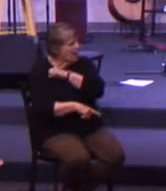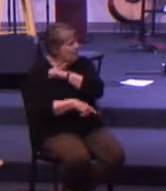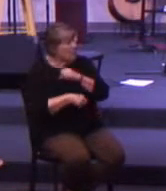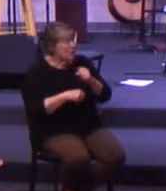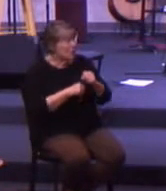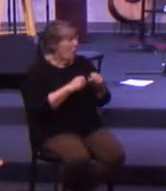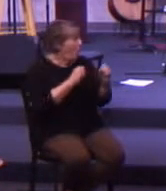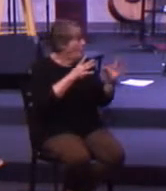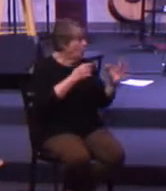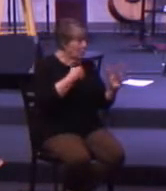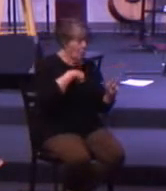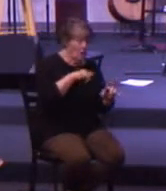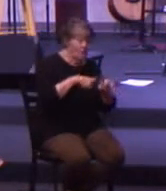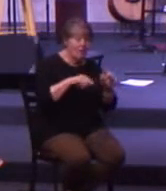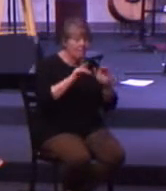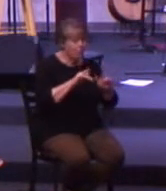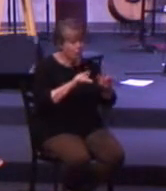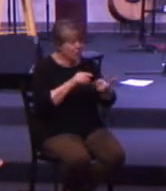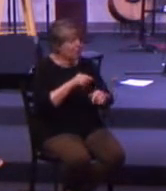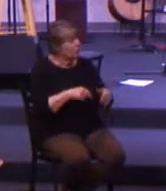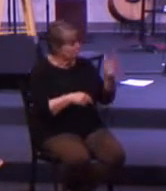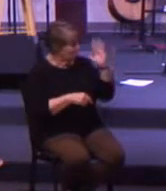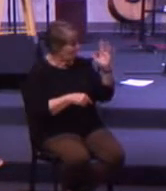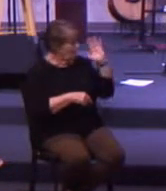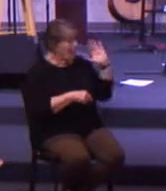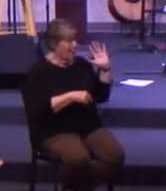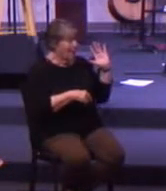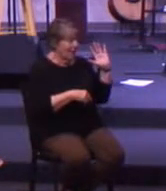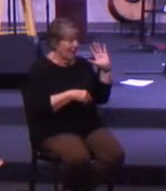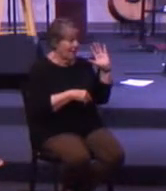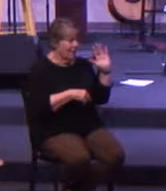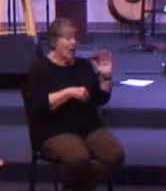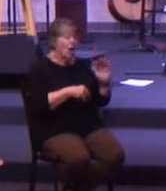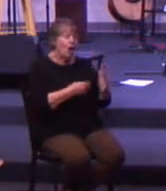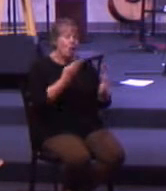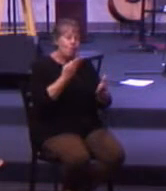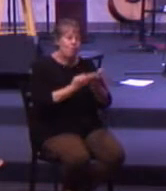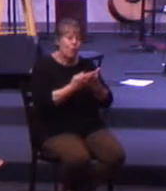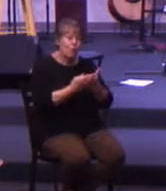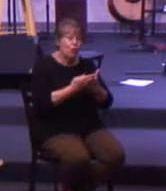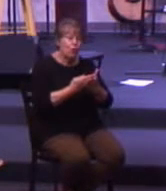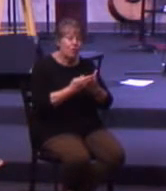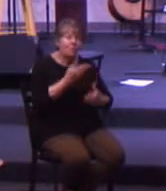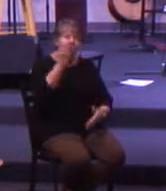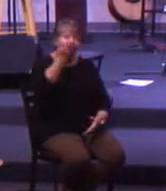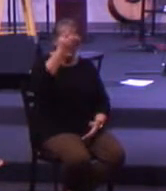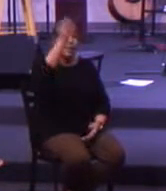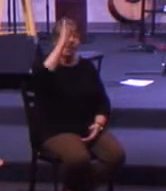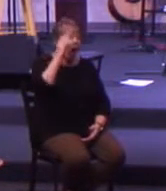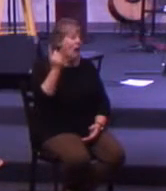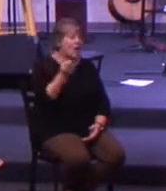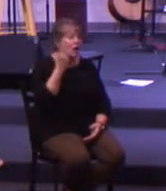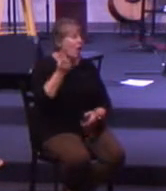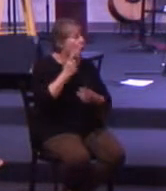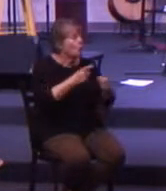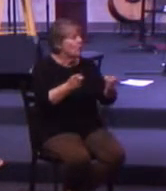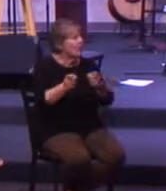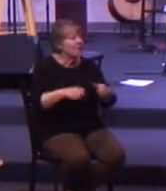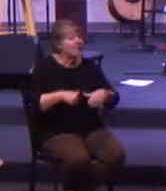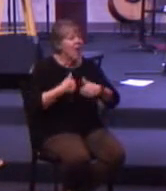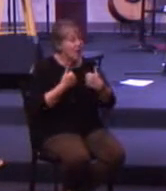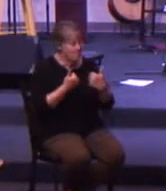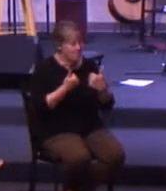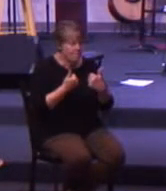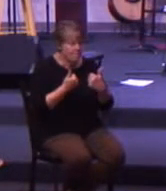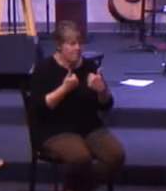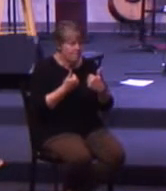definitive example that actually Yahweh alone is the giver of life. And we saw with it not only that Yahweh alone is the giver of life, but he gives